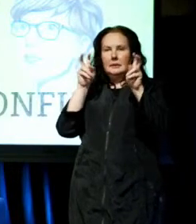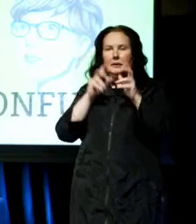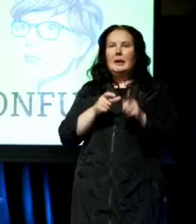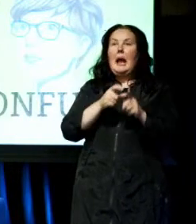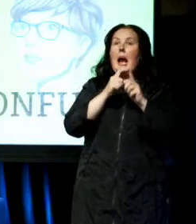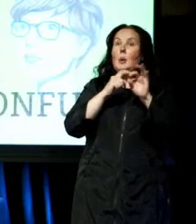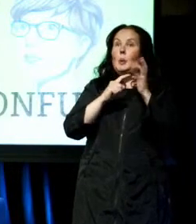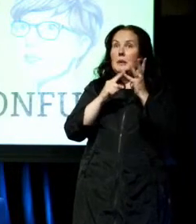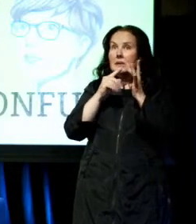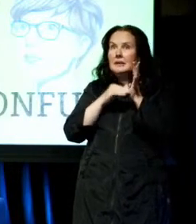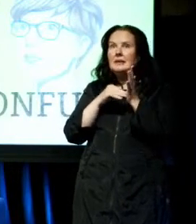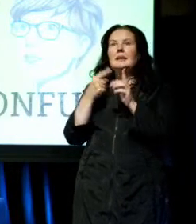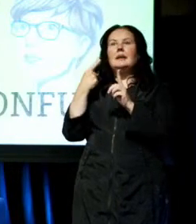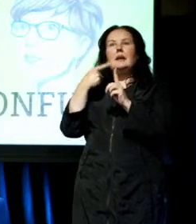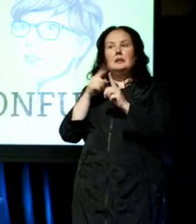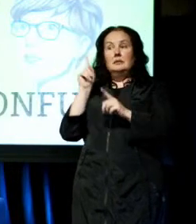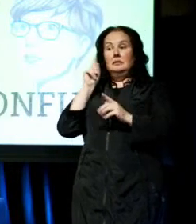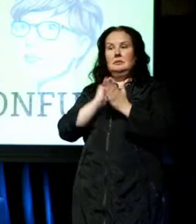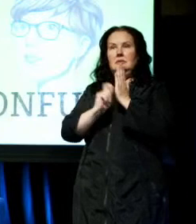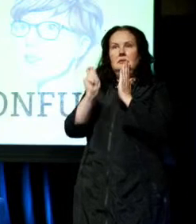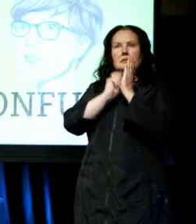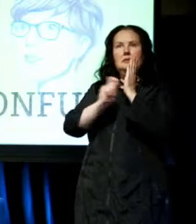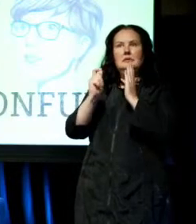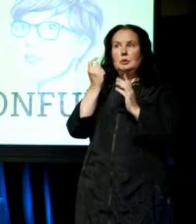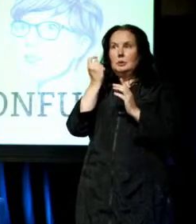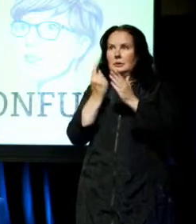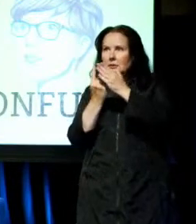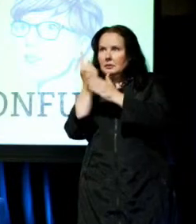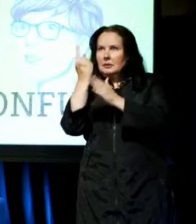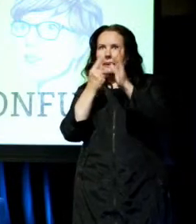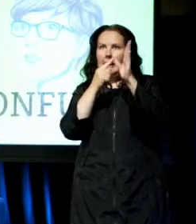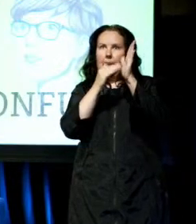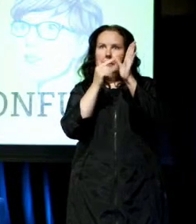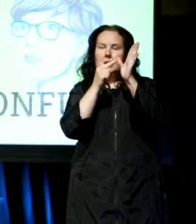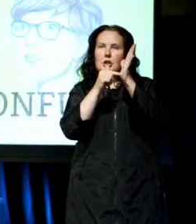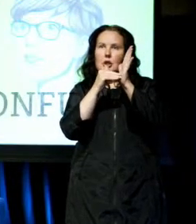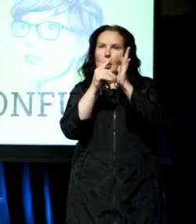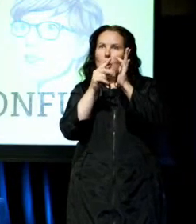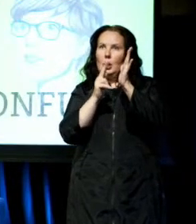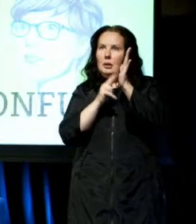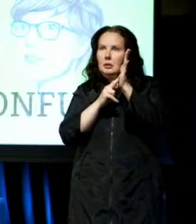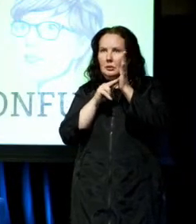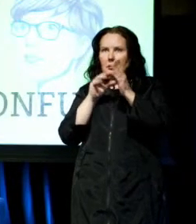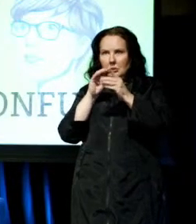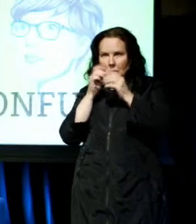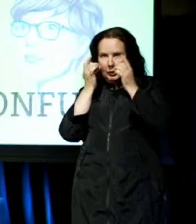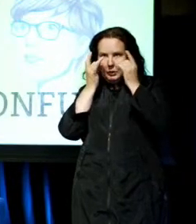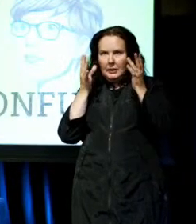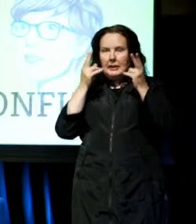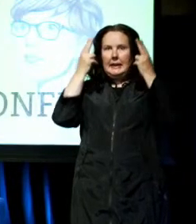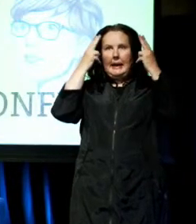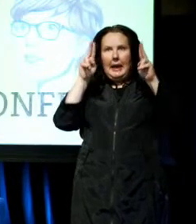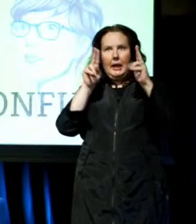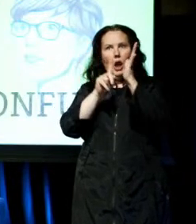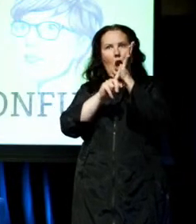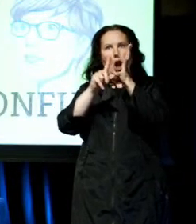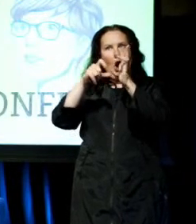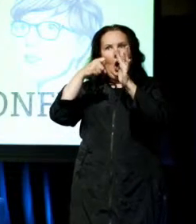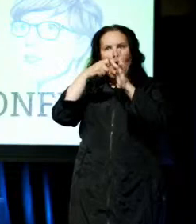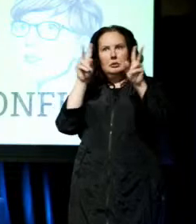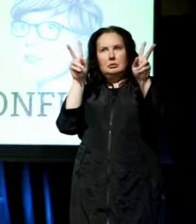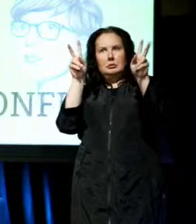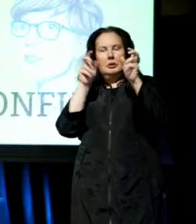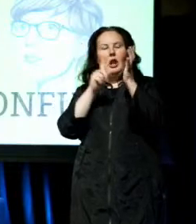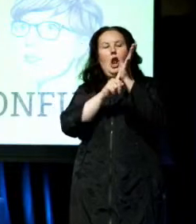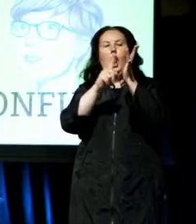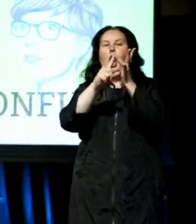is currently a staff writer on the upcoming Amazon original Dead Loch. Did I say that right? I believe you tell me. You're a Scottish, no?